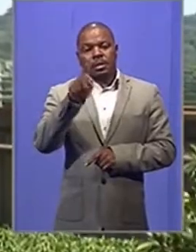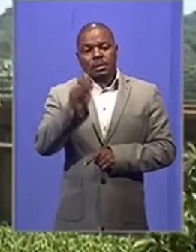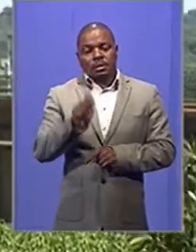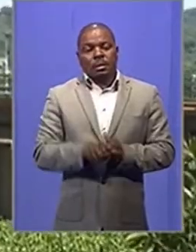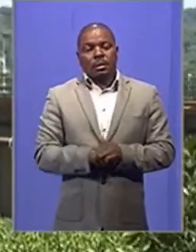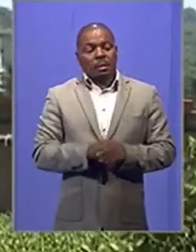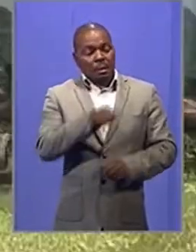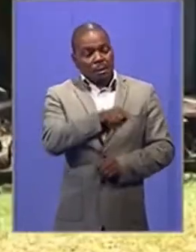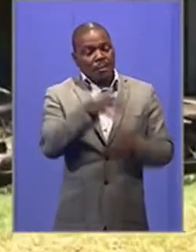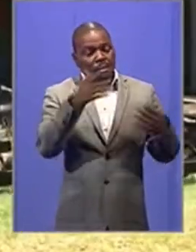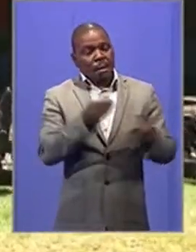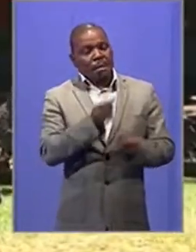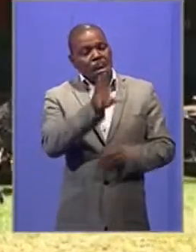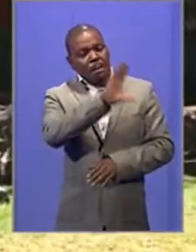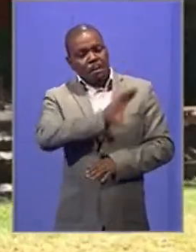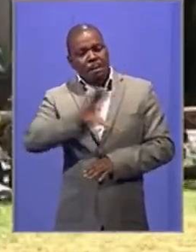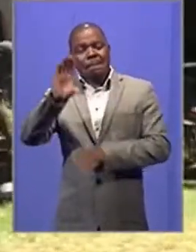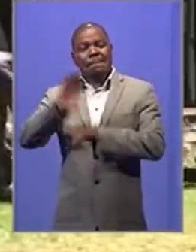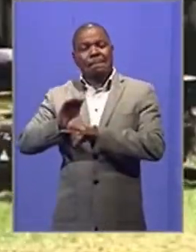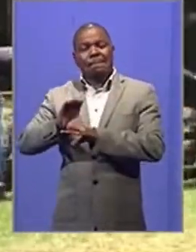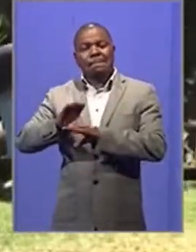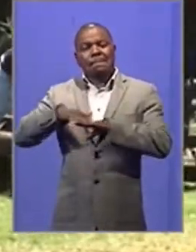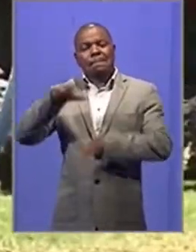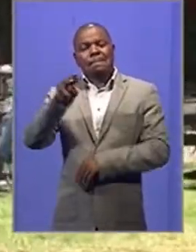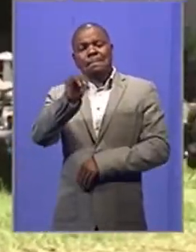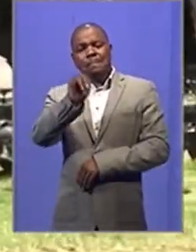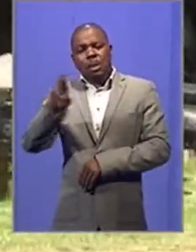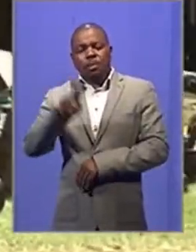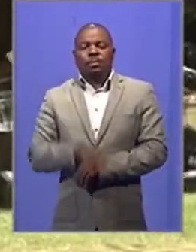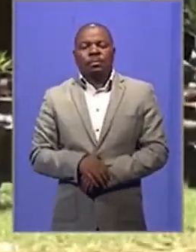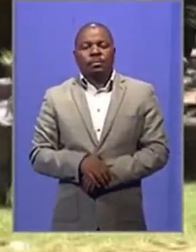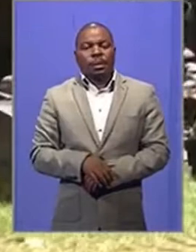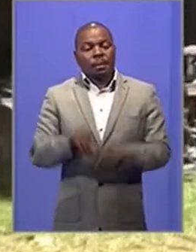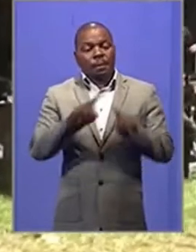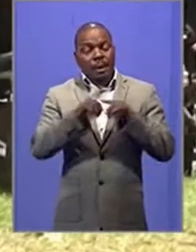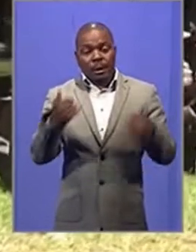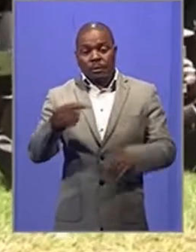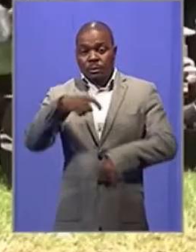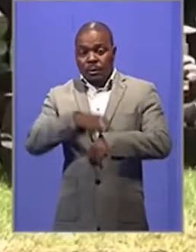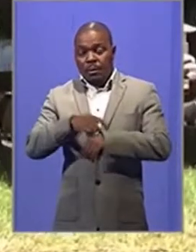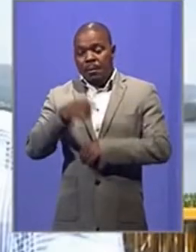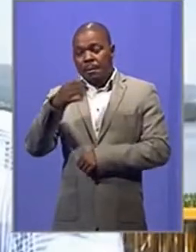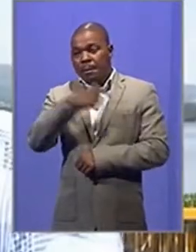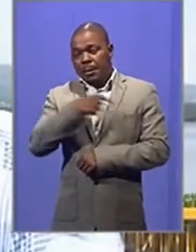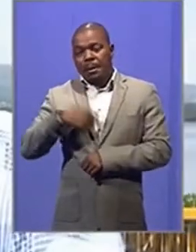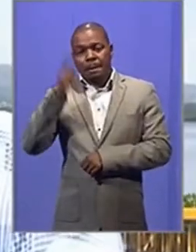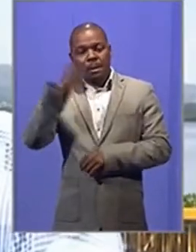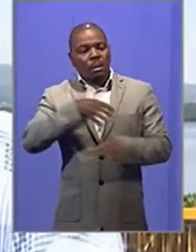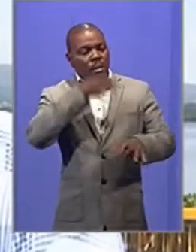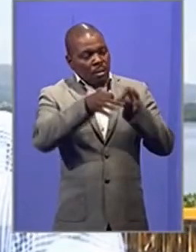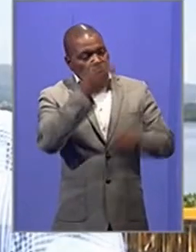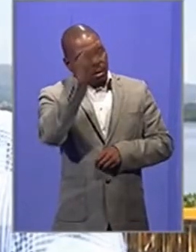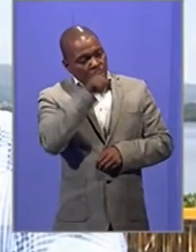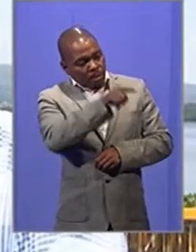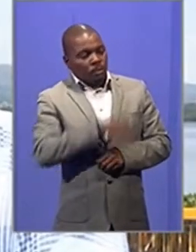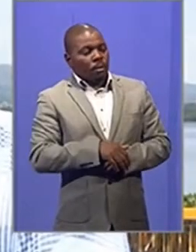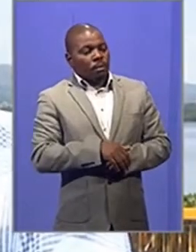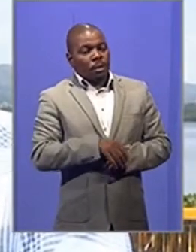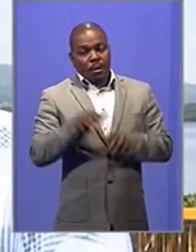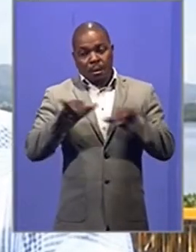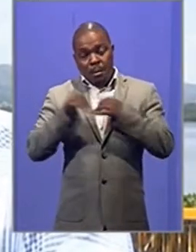invested millions into our projects. But I think it's time the president address government now to say, listen to